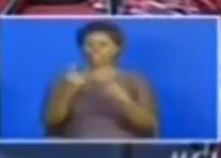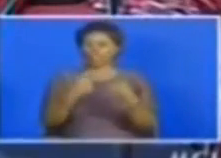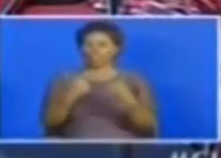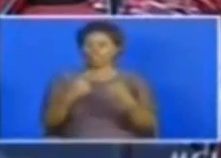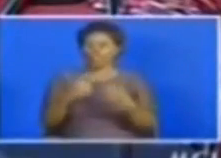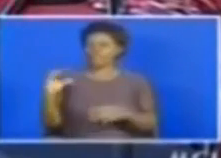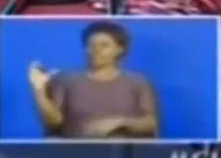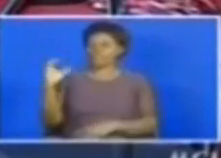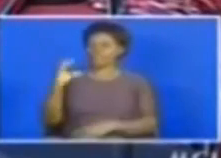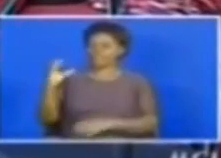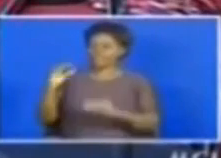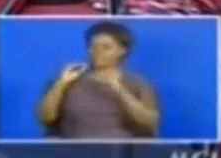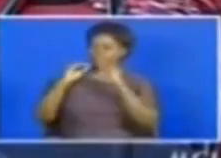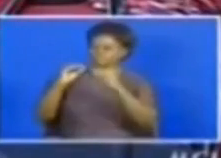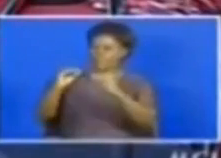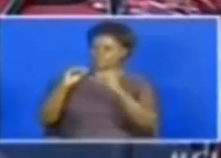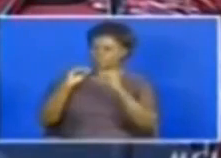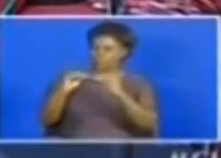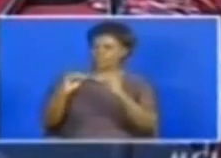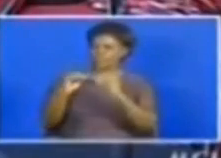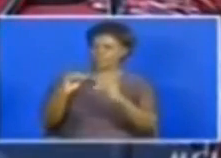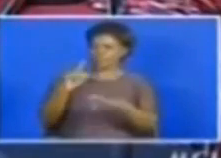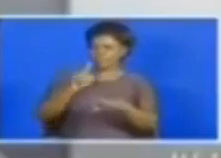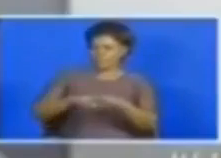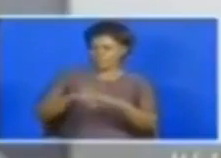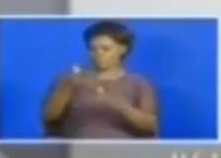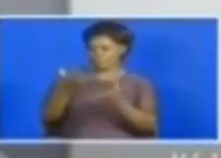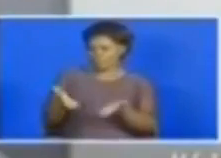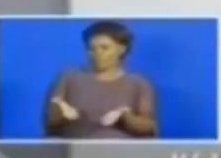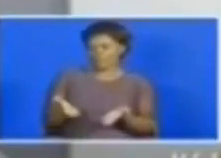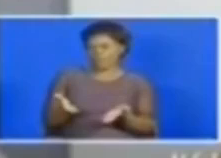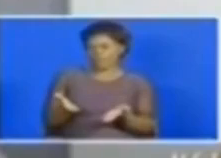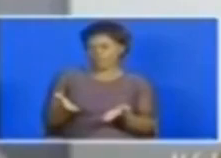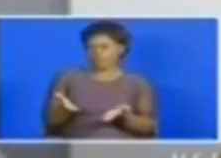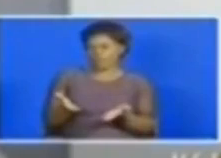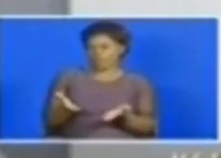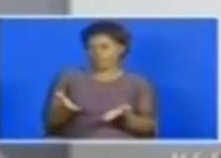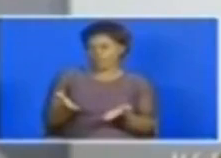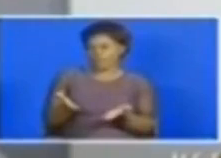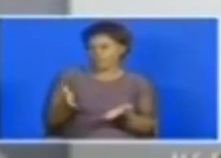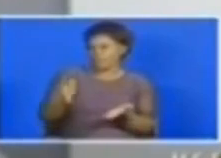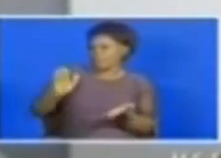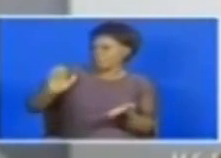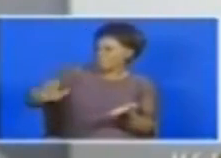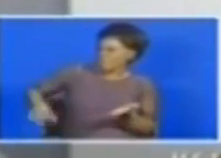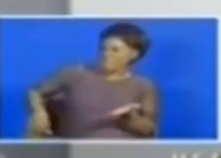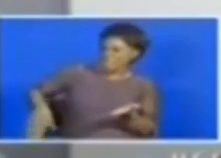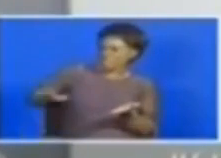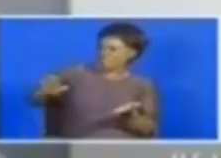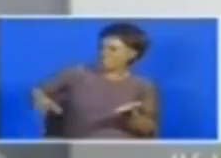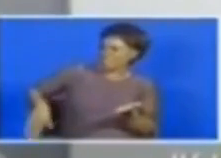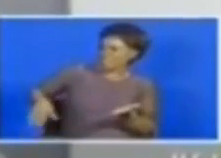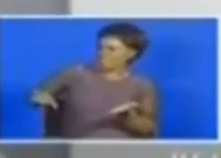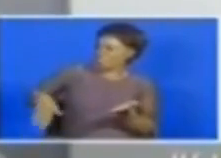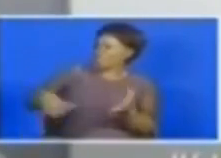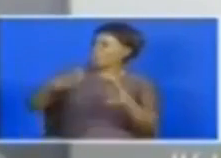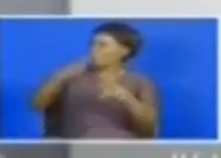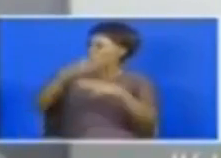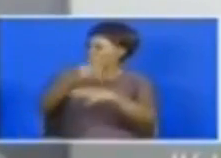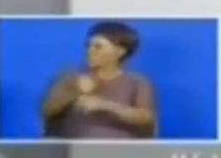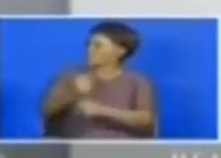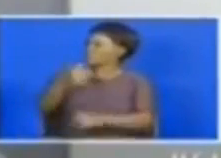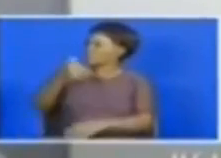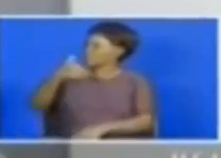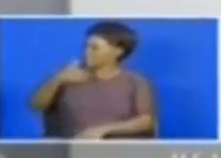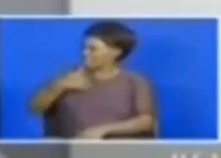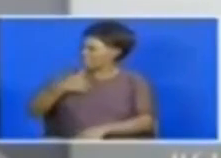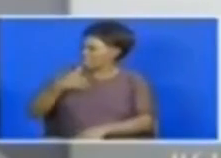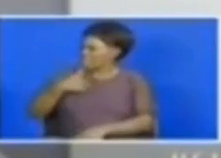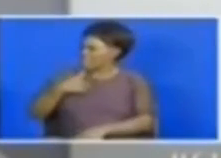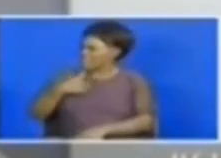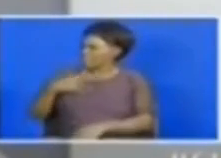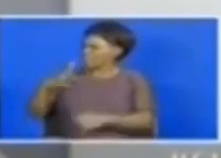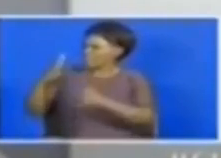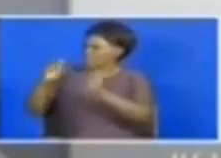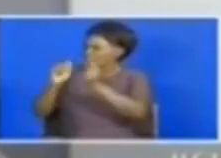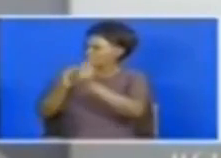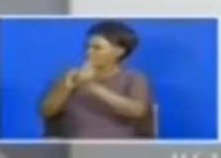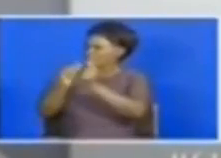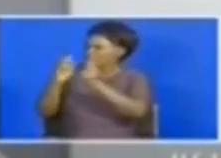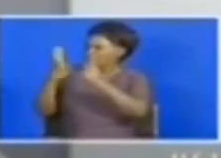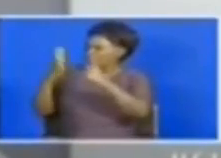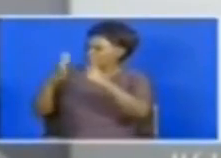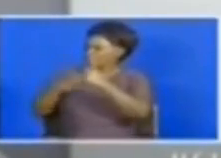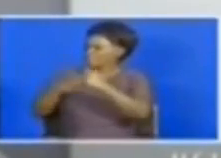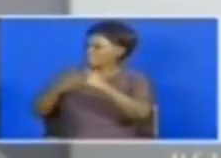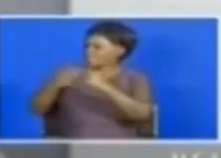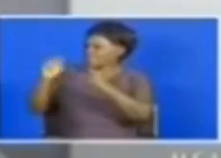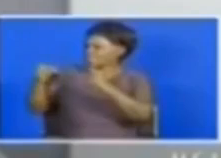civic education. Mm-hmm. That this time around has started rather late in the day. Are you confident that, you know, the 19 million